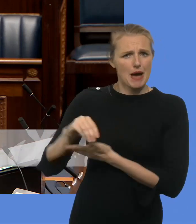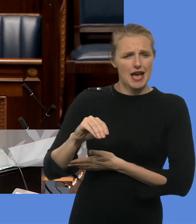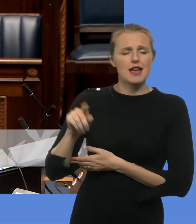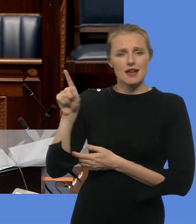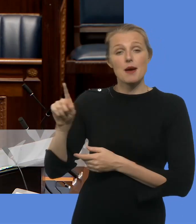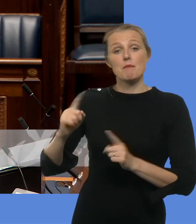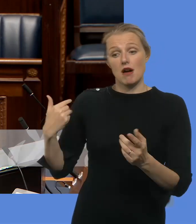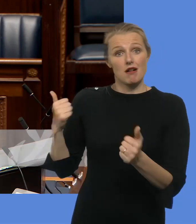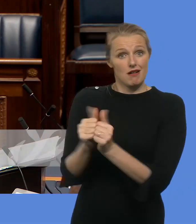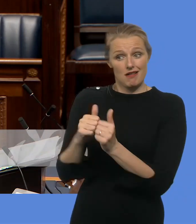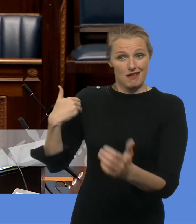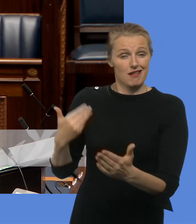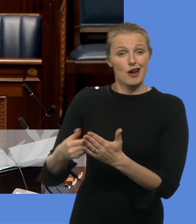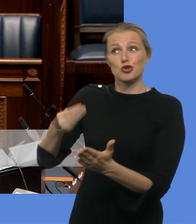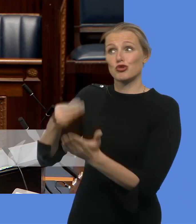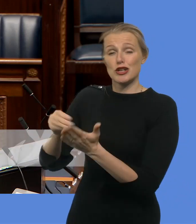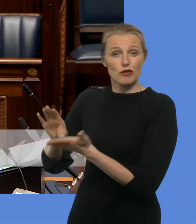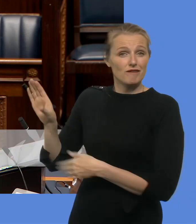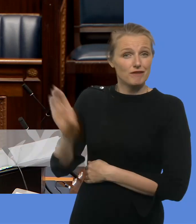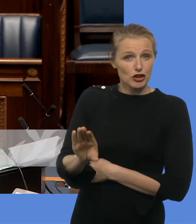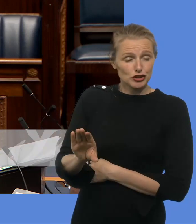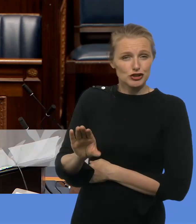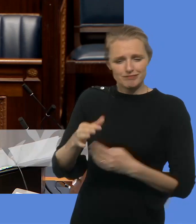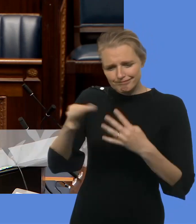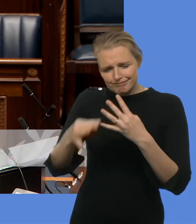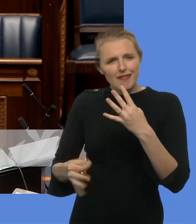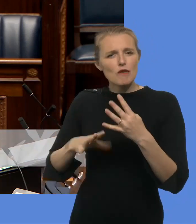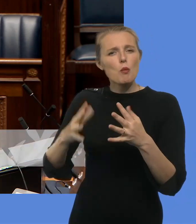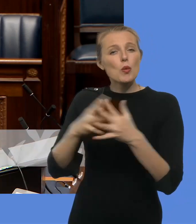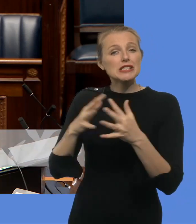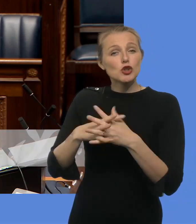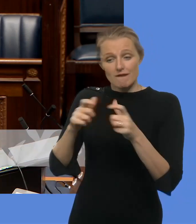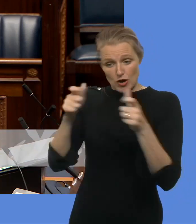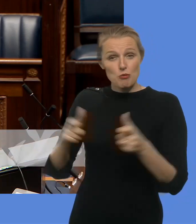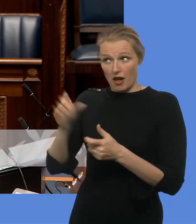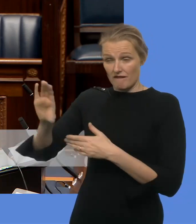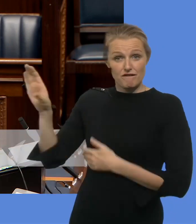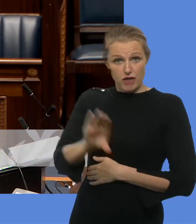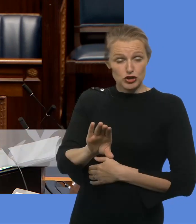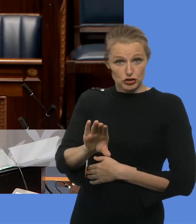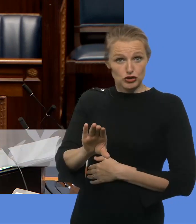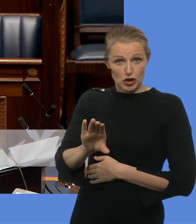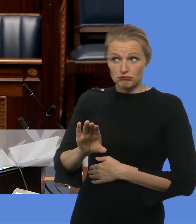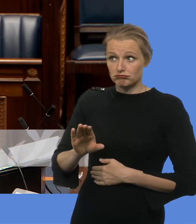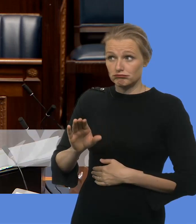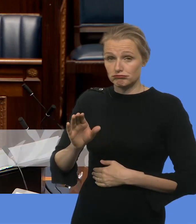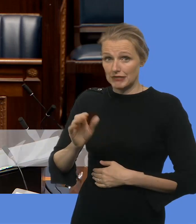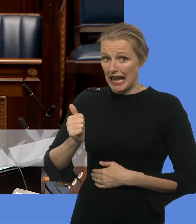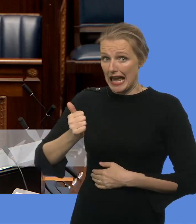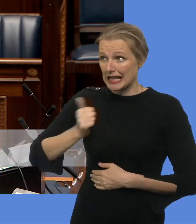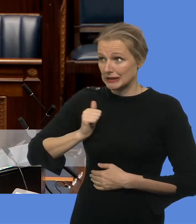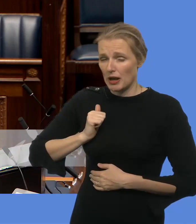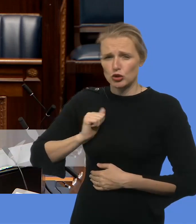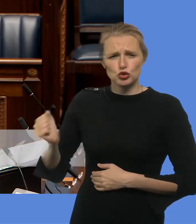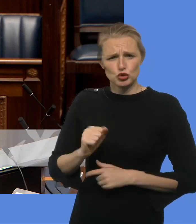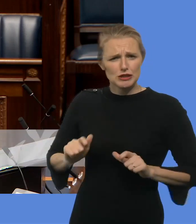that Treasury funds the elements of the Windsor framework, and that we are anticipating will